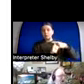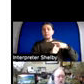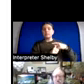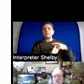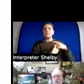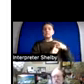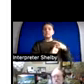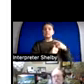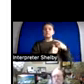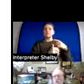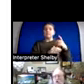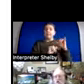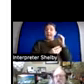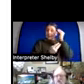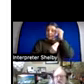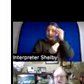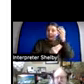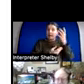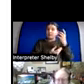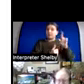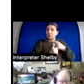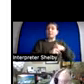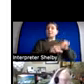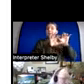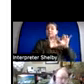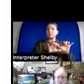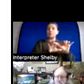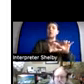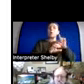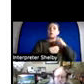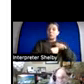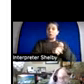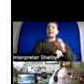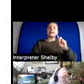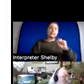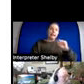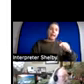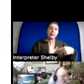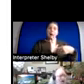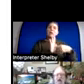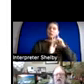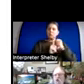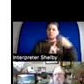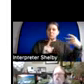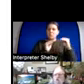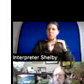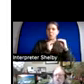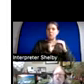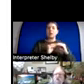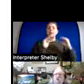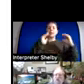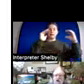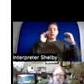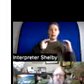and helps create what we call data models i'll talk about those based on algorithms